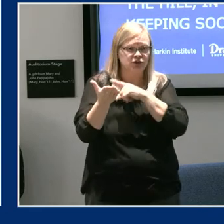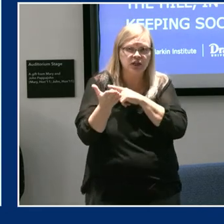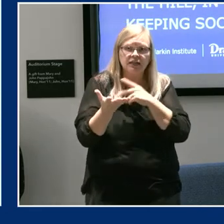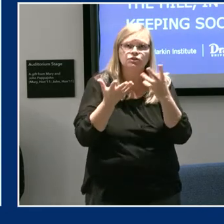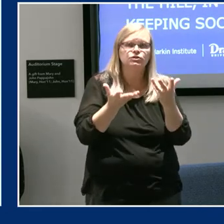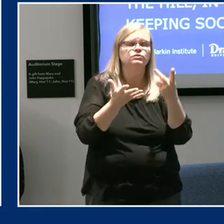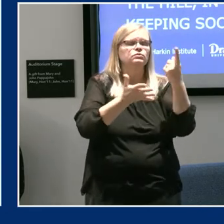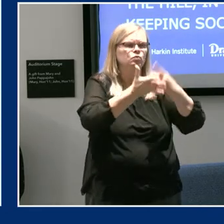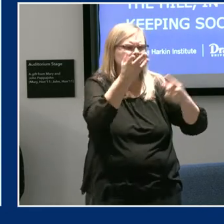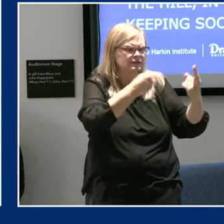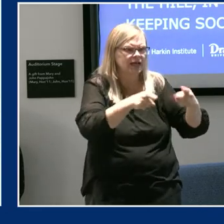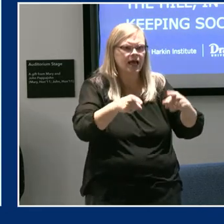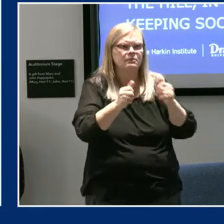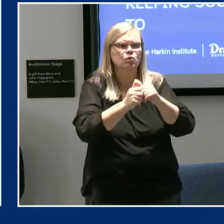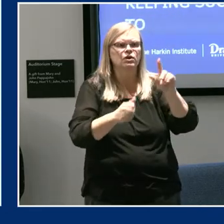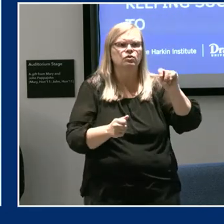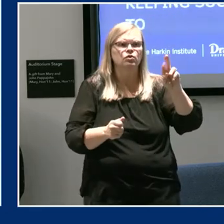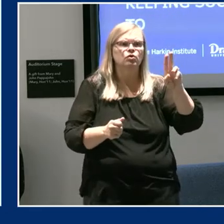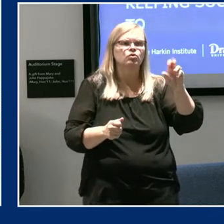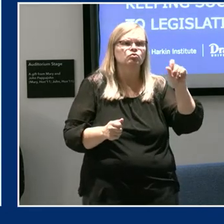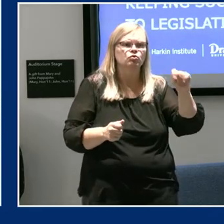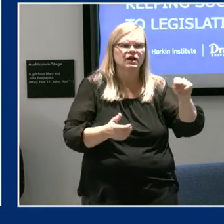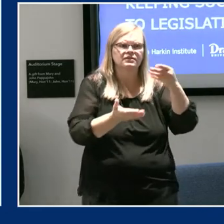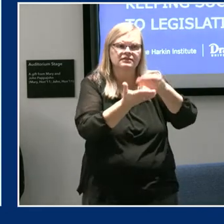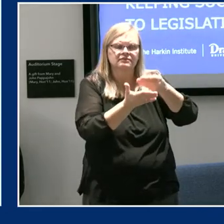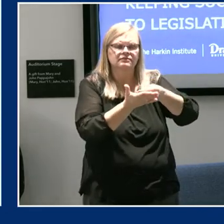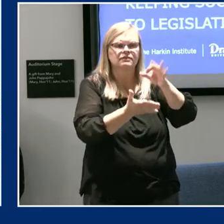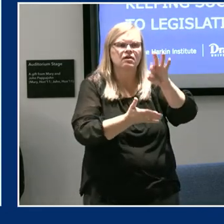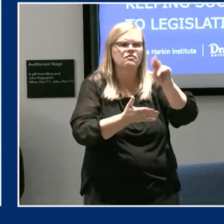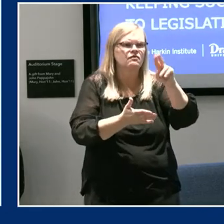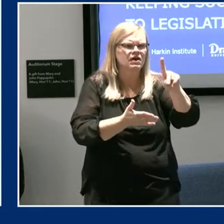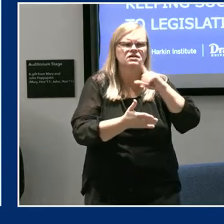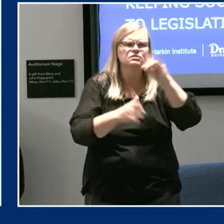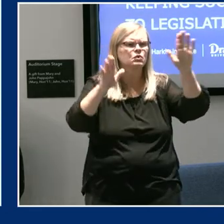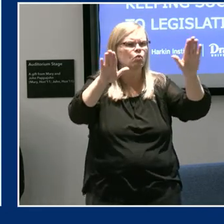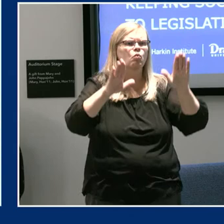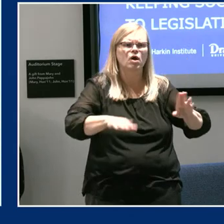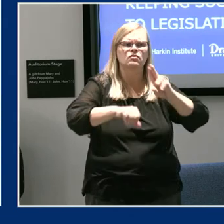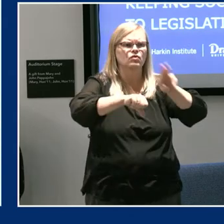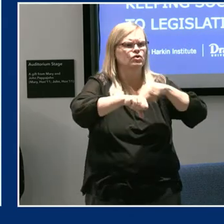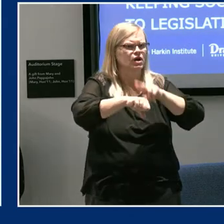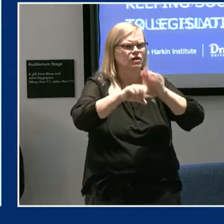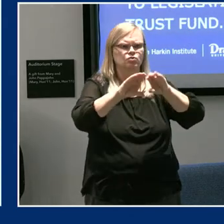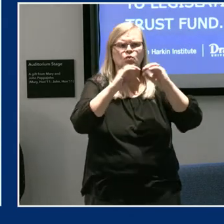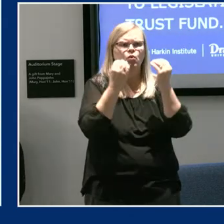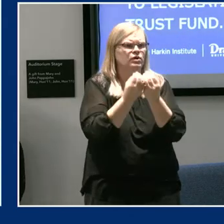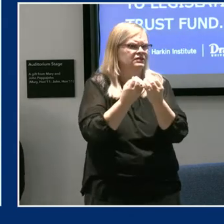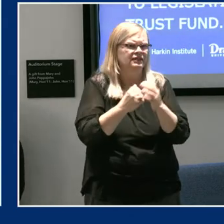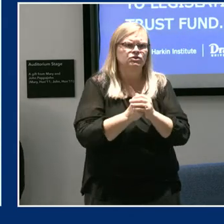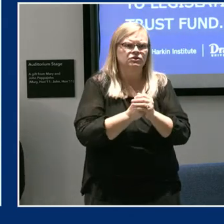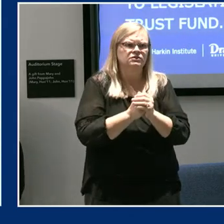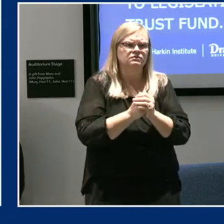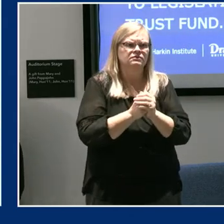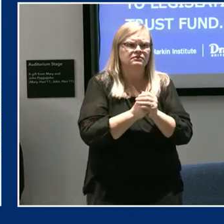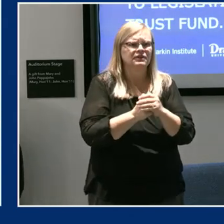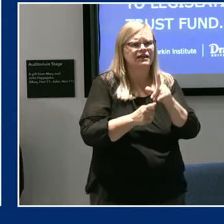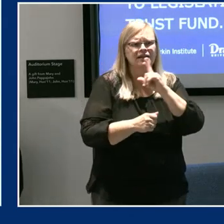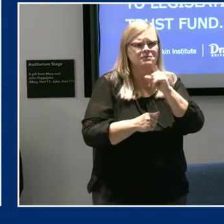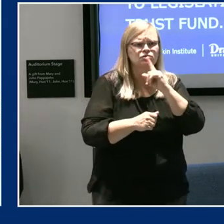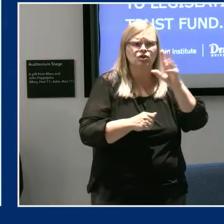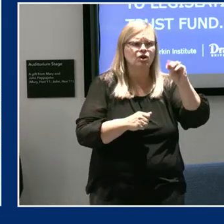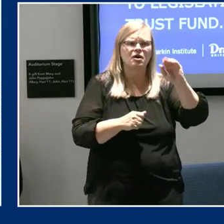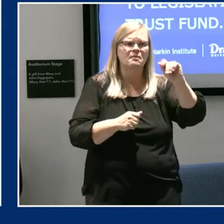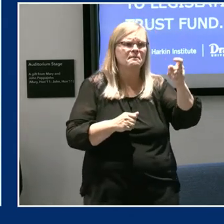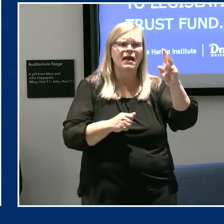what's happening with the trust fund. It's just been a great national organization. And I'm sure Max